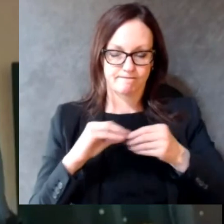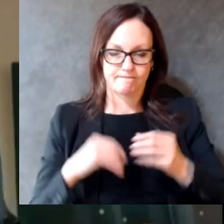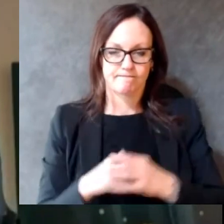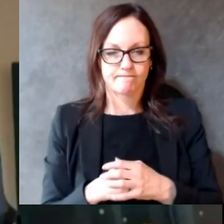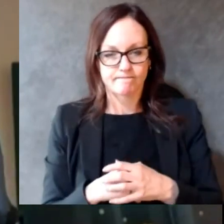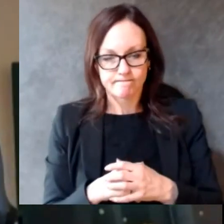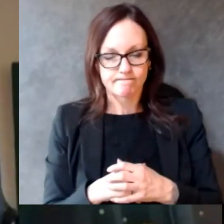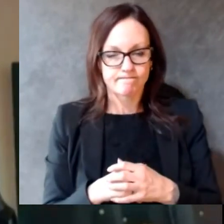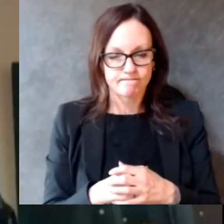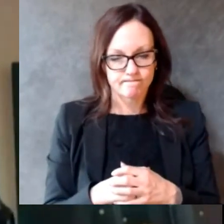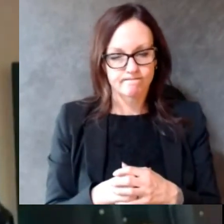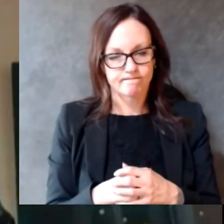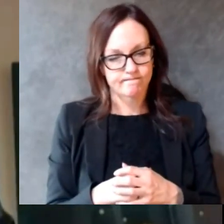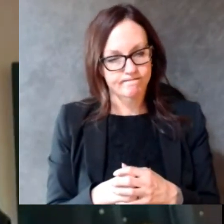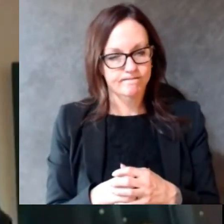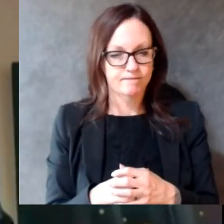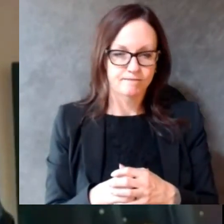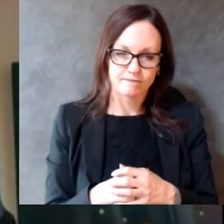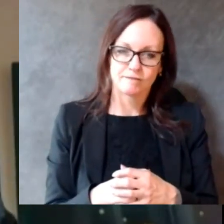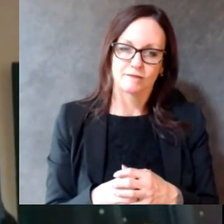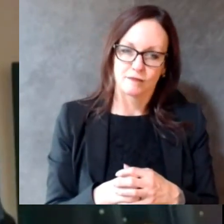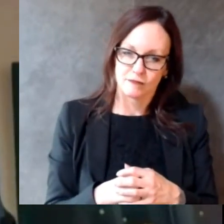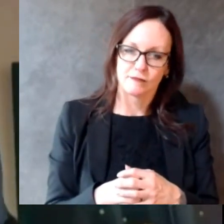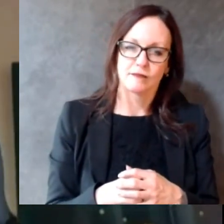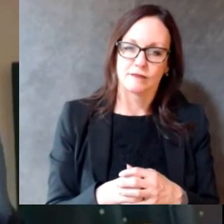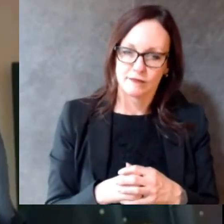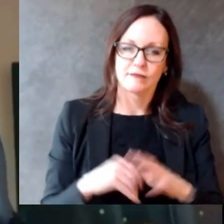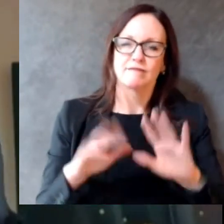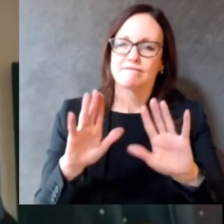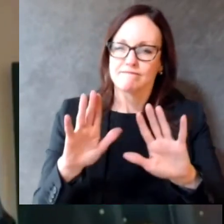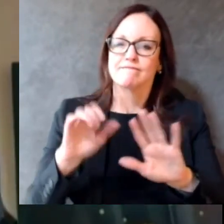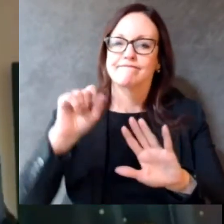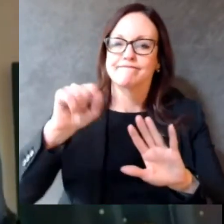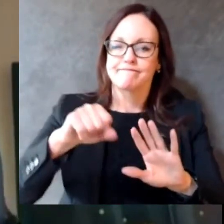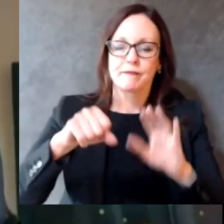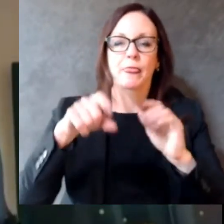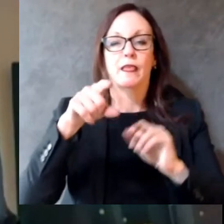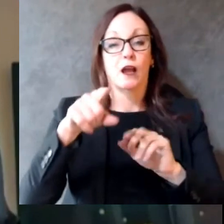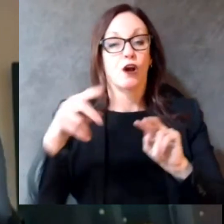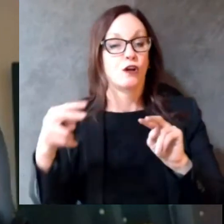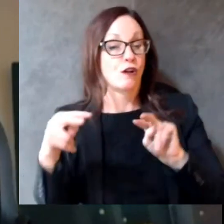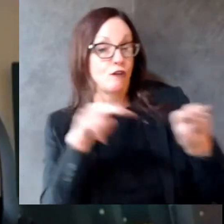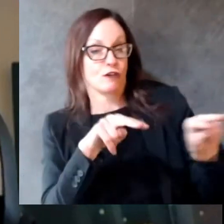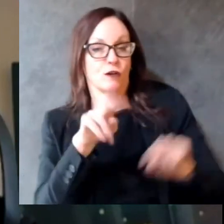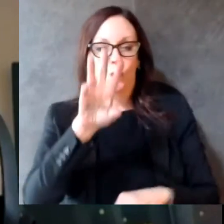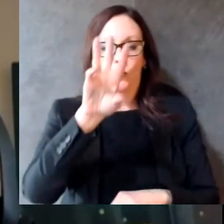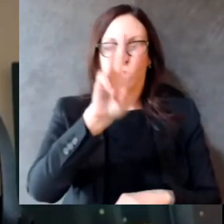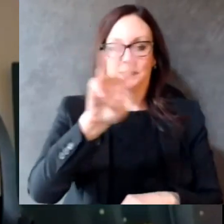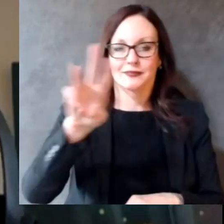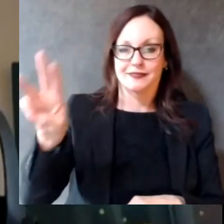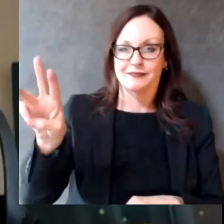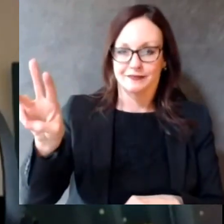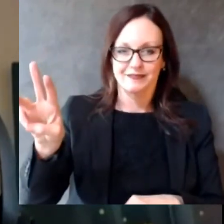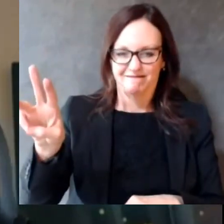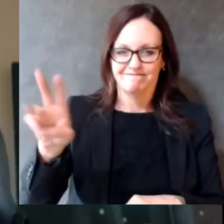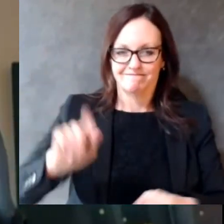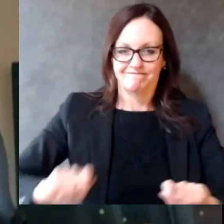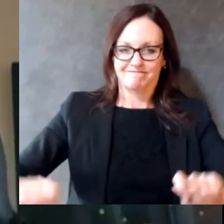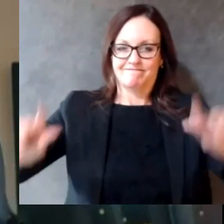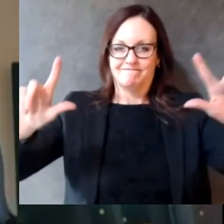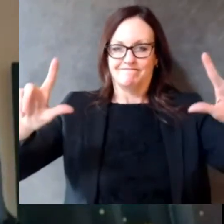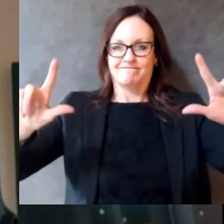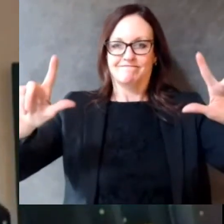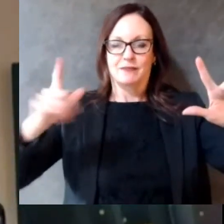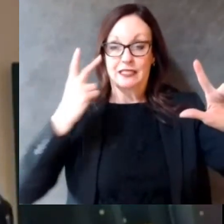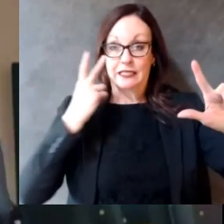website. Also, I think the WHA has total available beds available on their website as well,